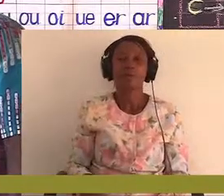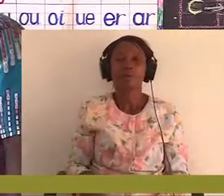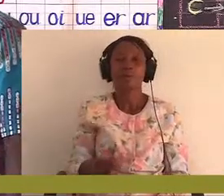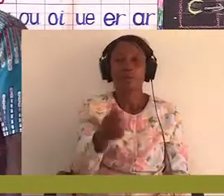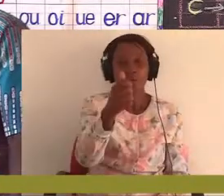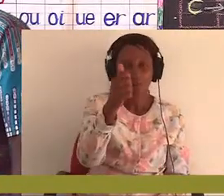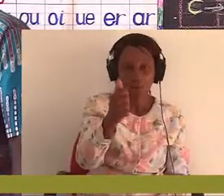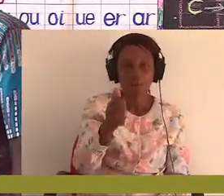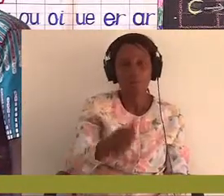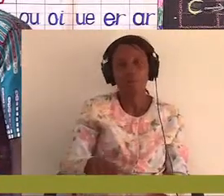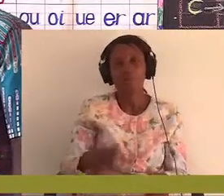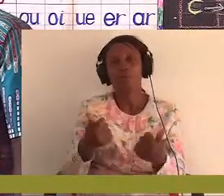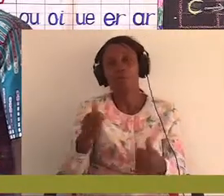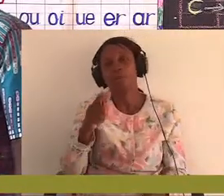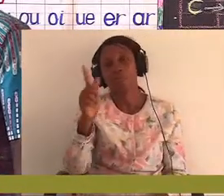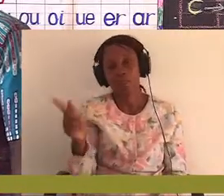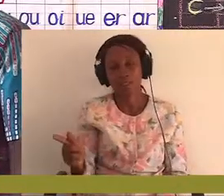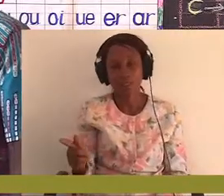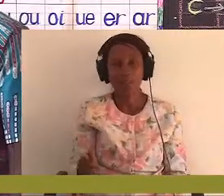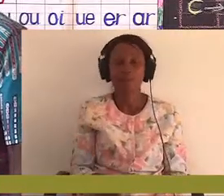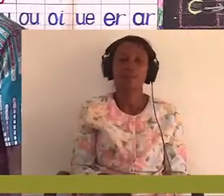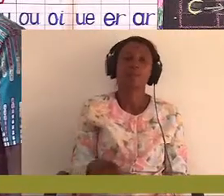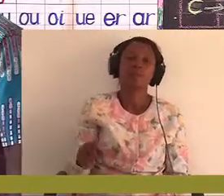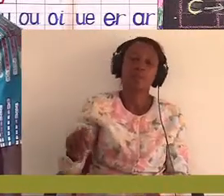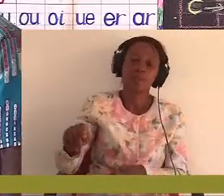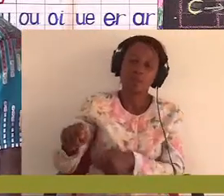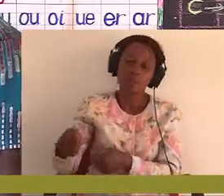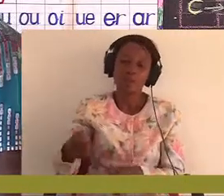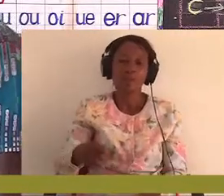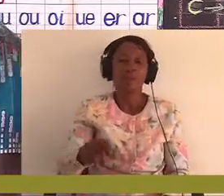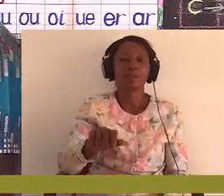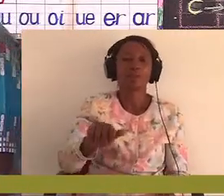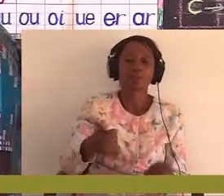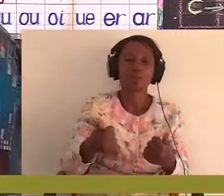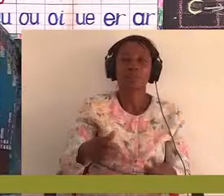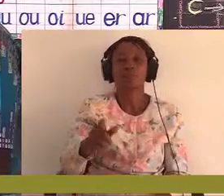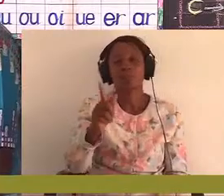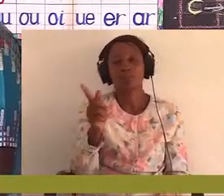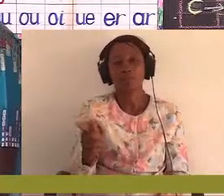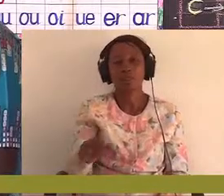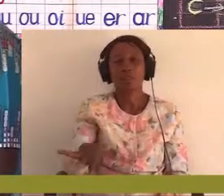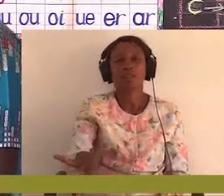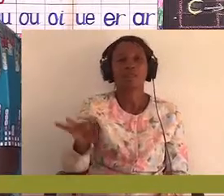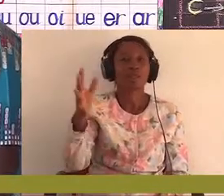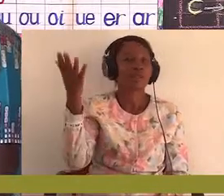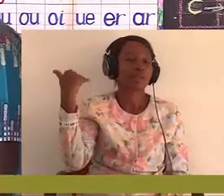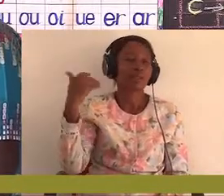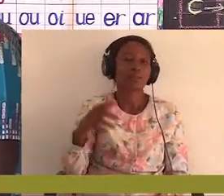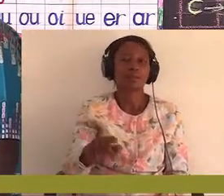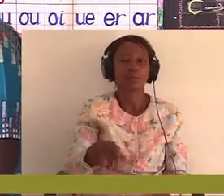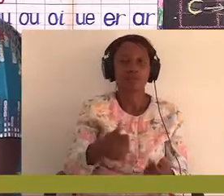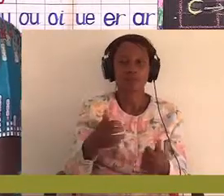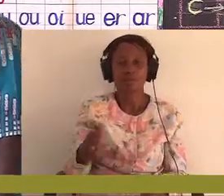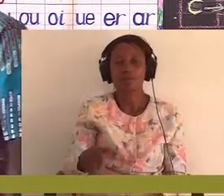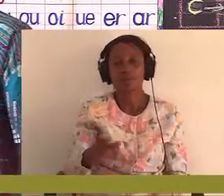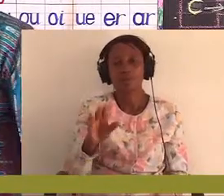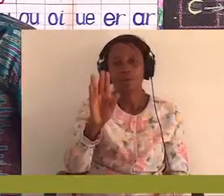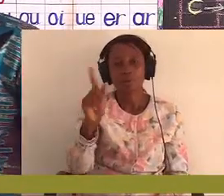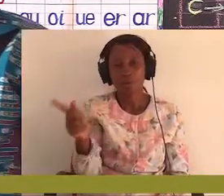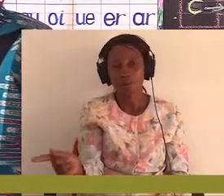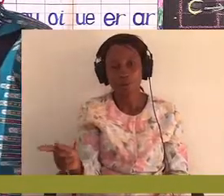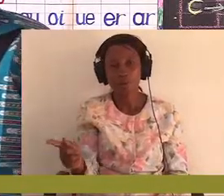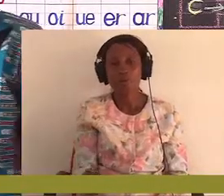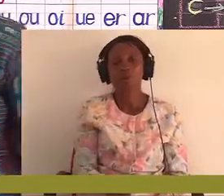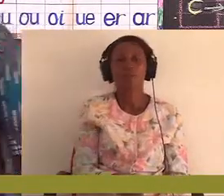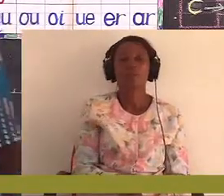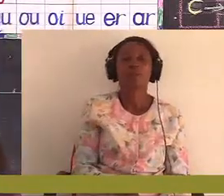with g. Good begins with g. Gas begins with g. Got begins with g. Golf